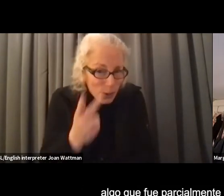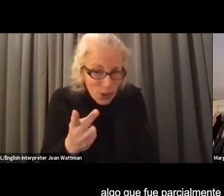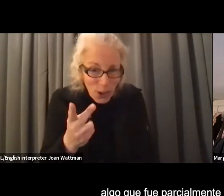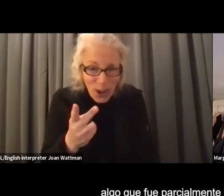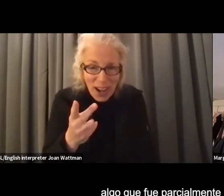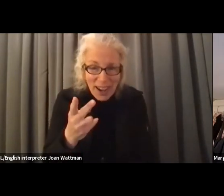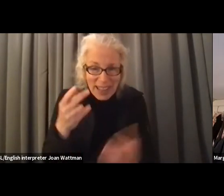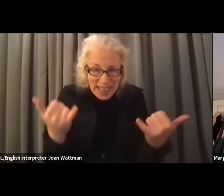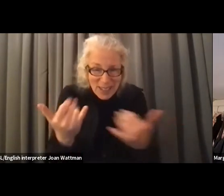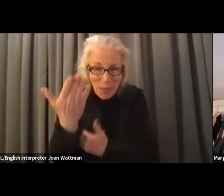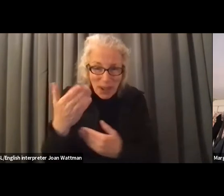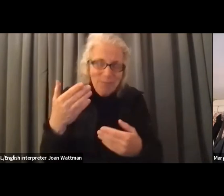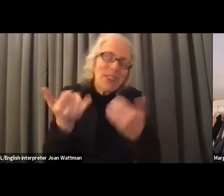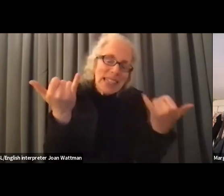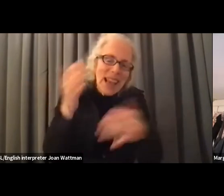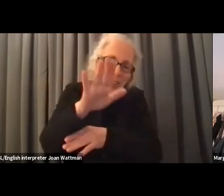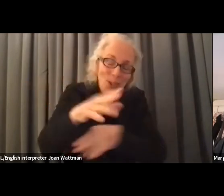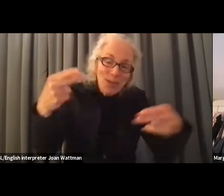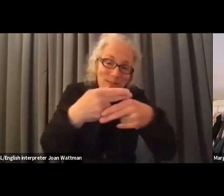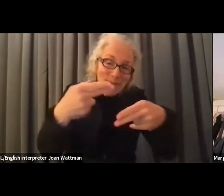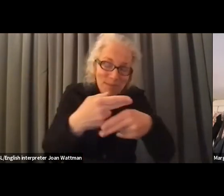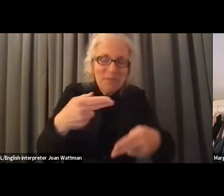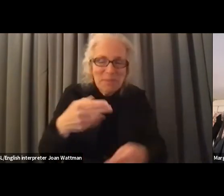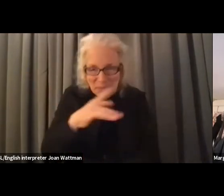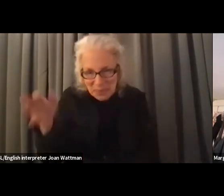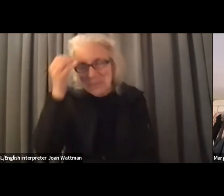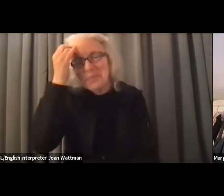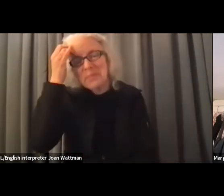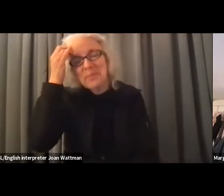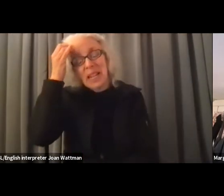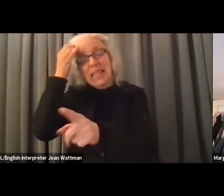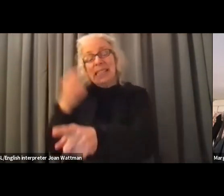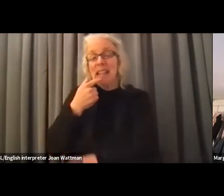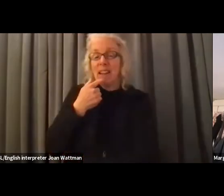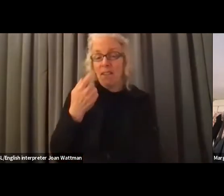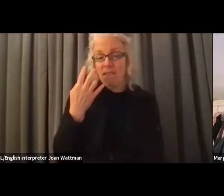the program. At that moment, quote, 5